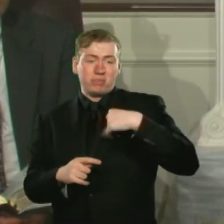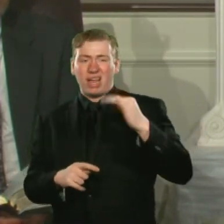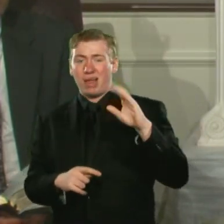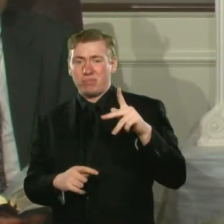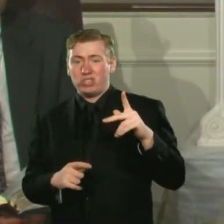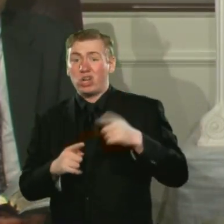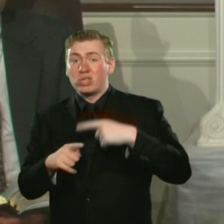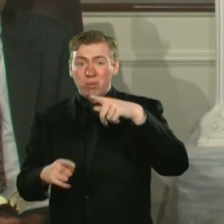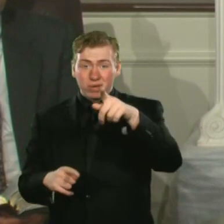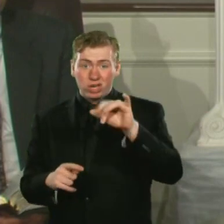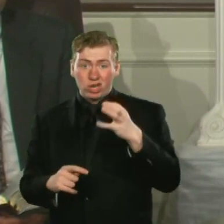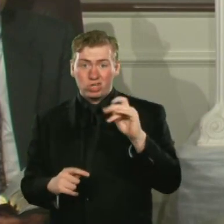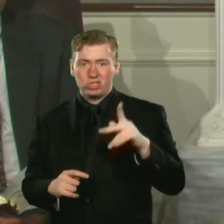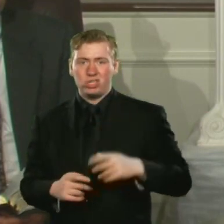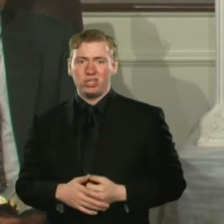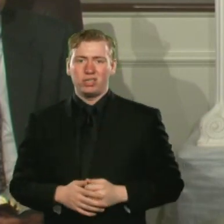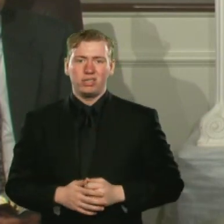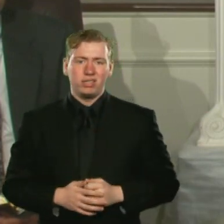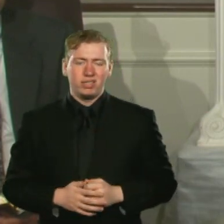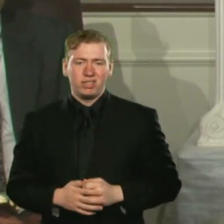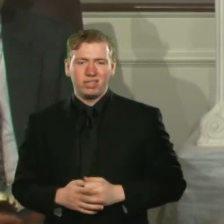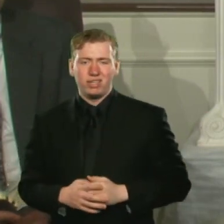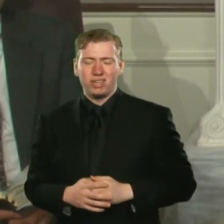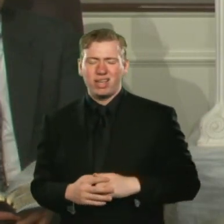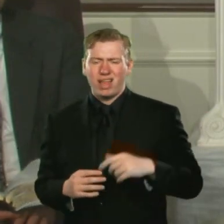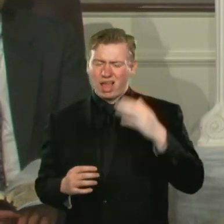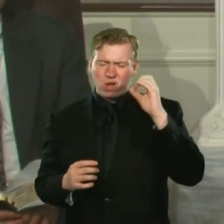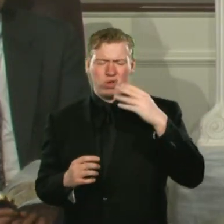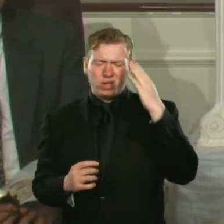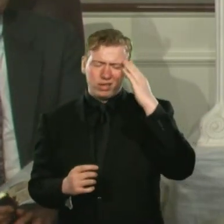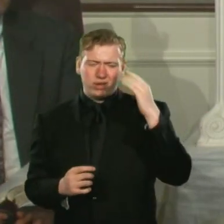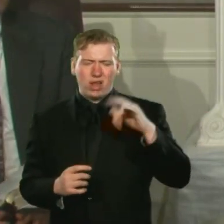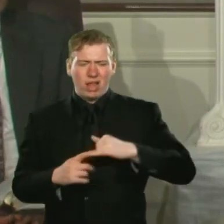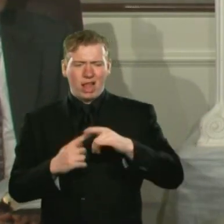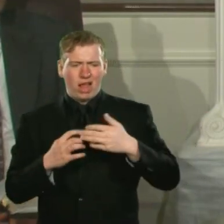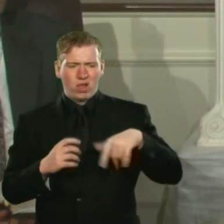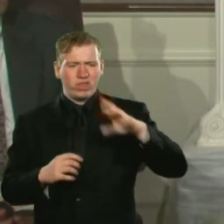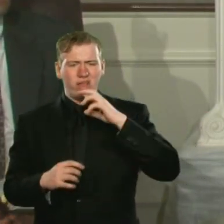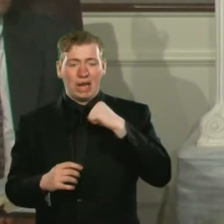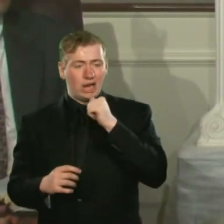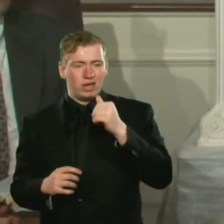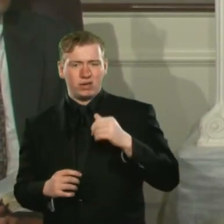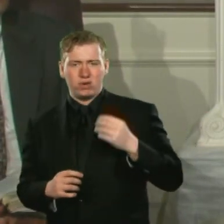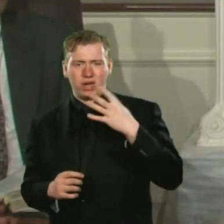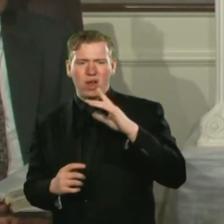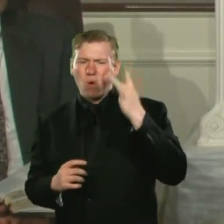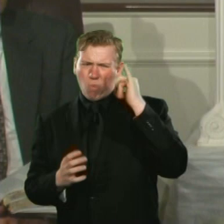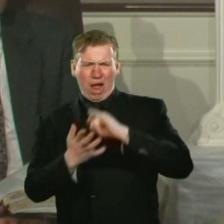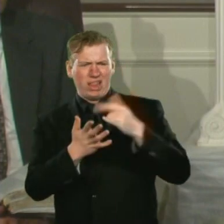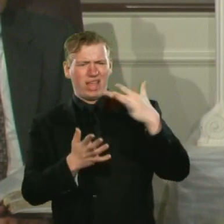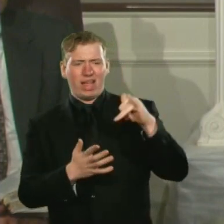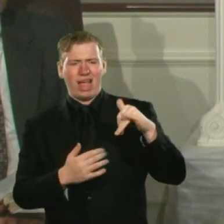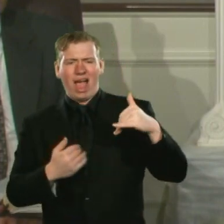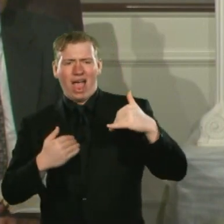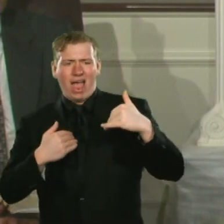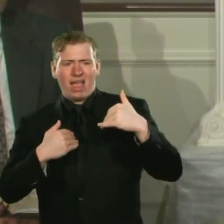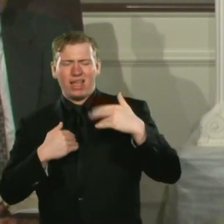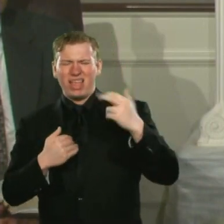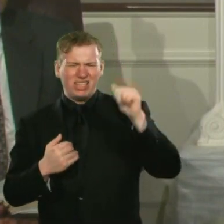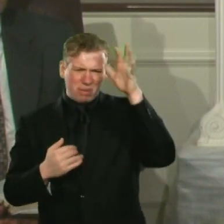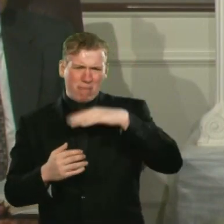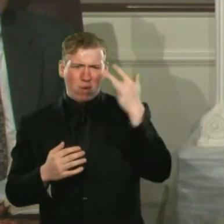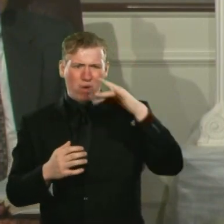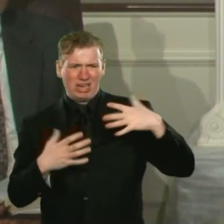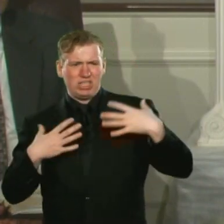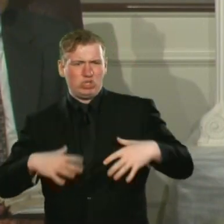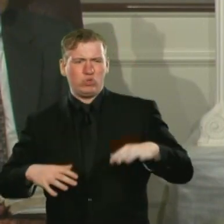Sometimes you're the jerk. Well, you know how they people are. You know, I'm not so care about that. Why did that guy have that? He's a man. He's dressed